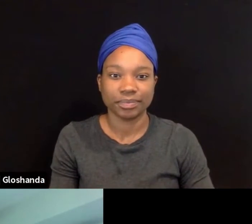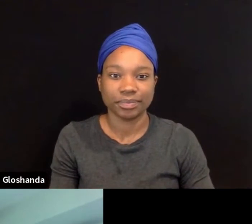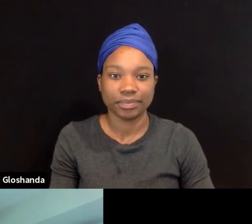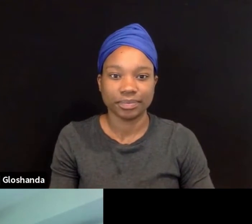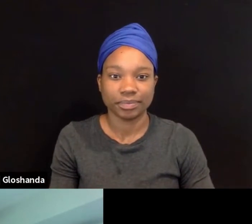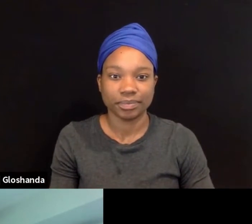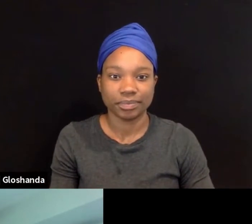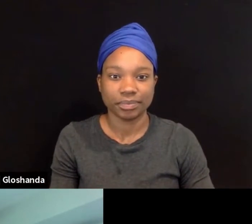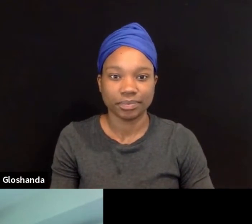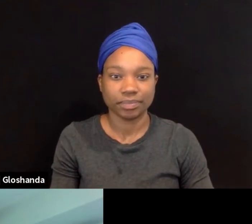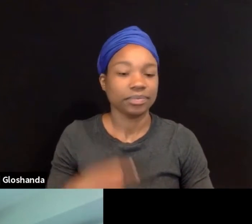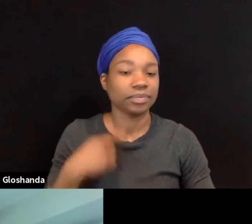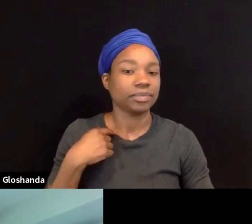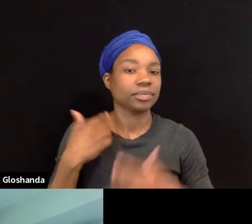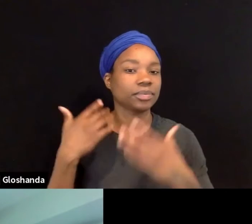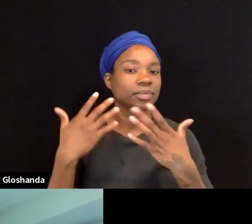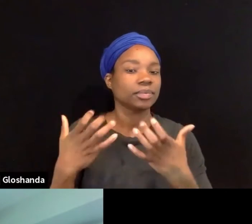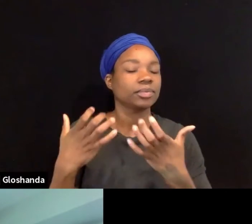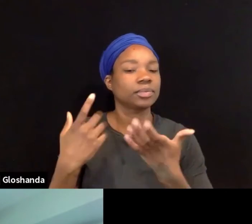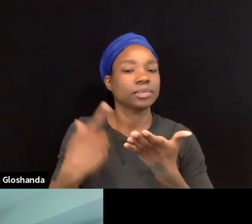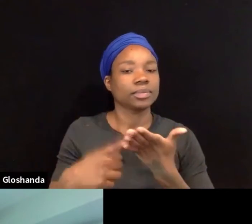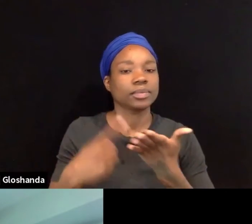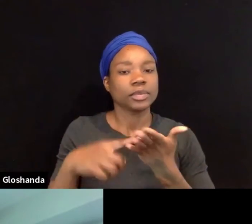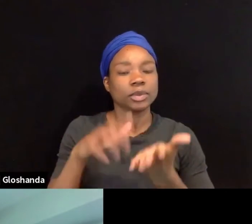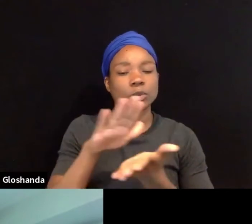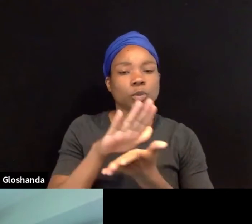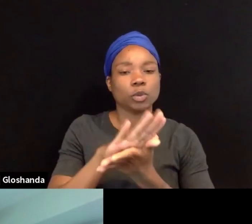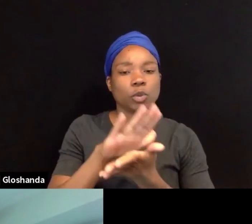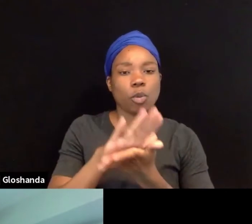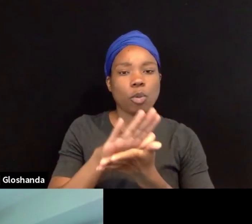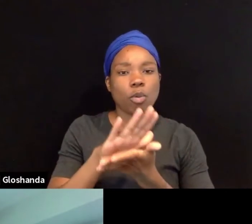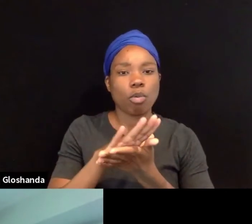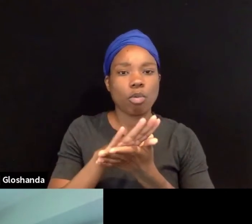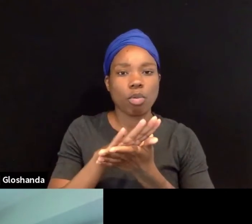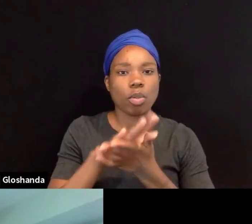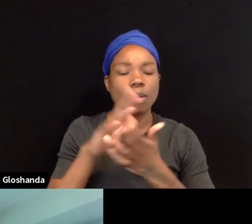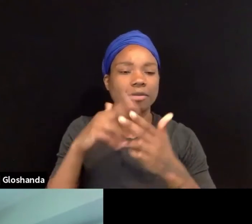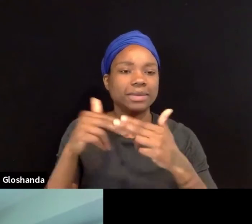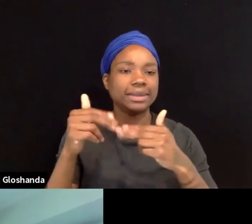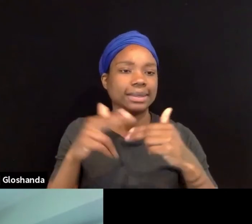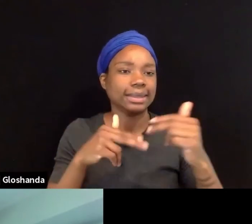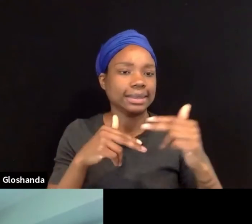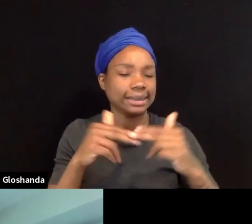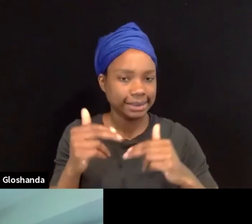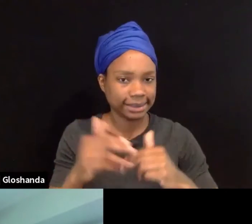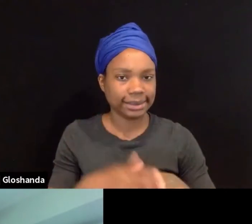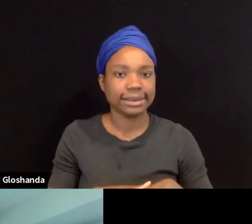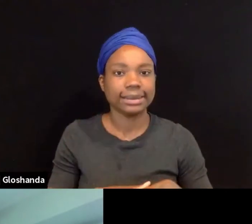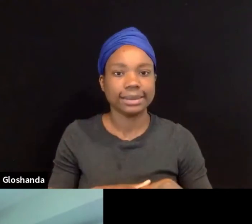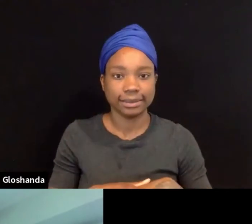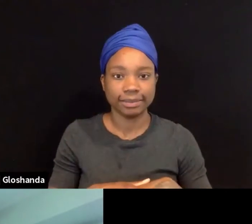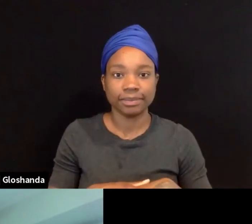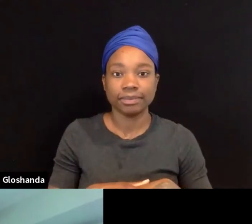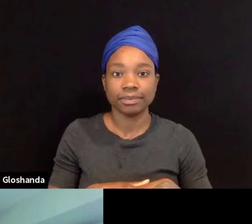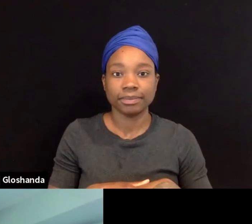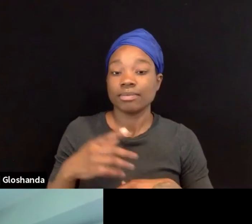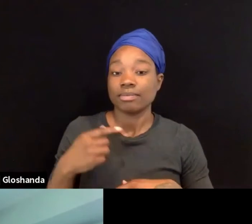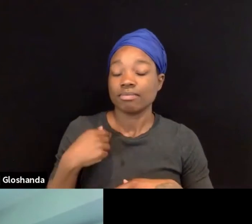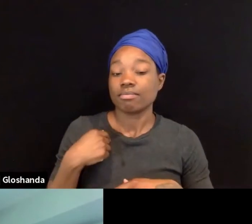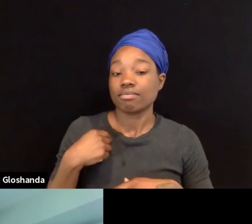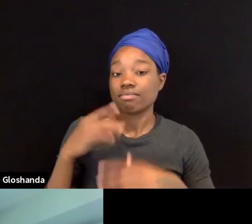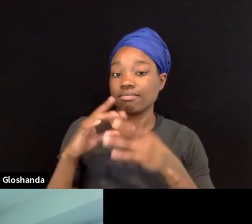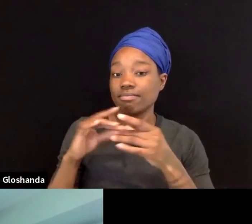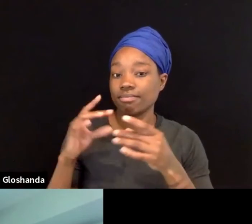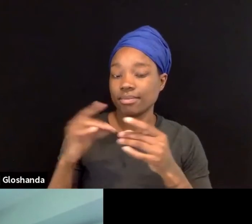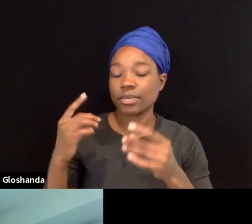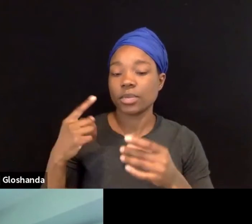I wanted to talk a little bit about school facilities. As I mentioned, we've looked at schools in each infrastructure report card. They earned